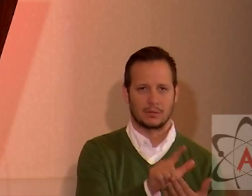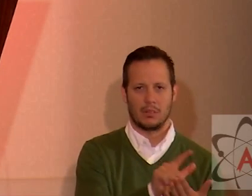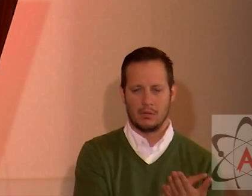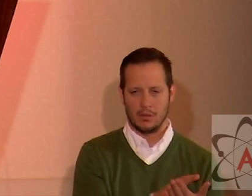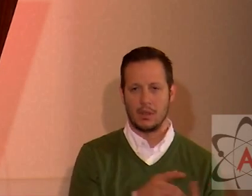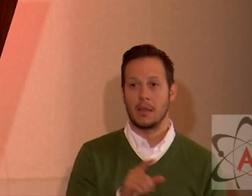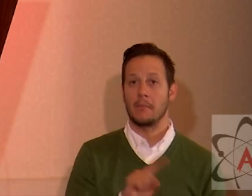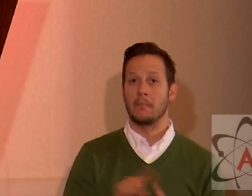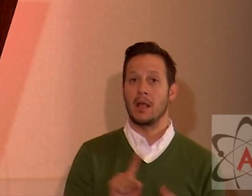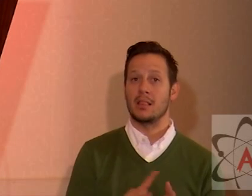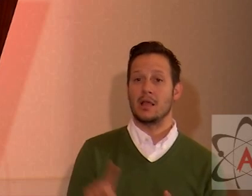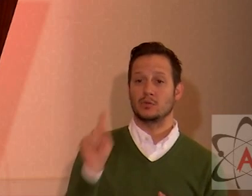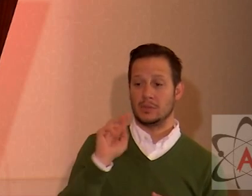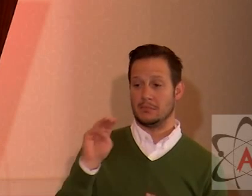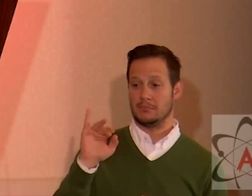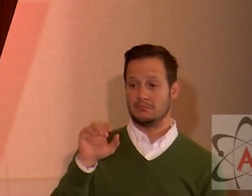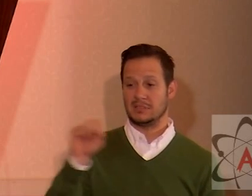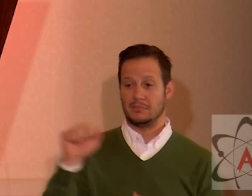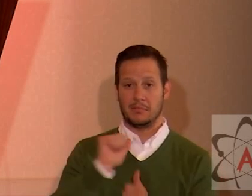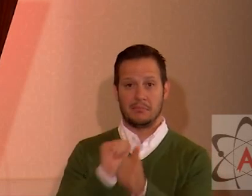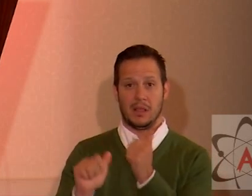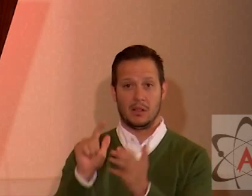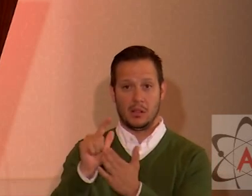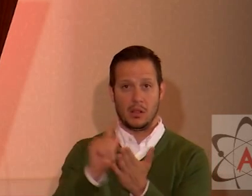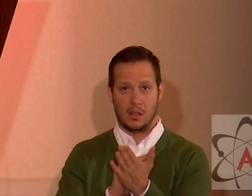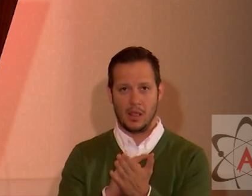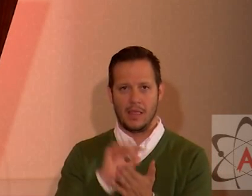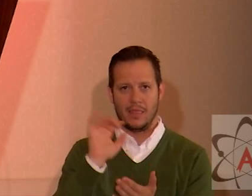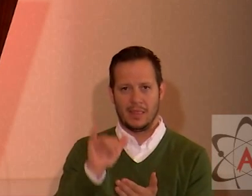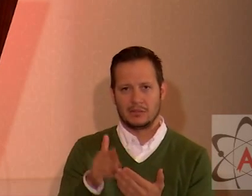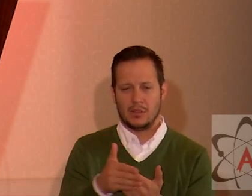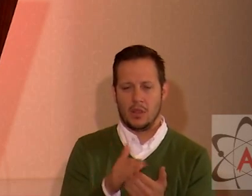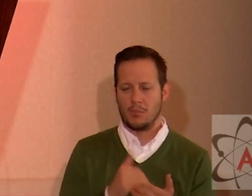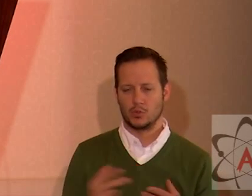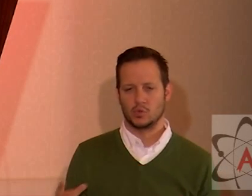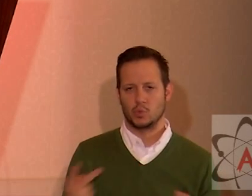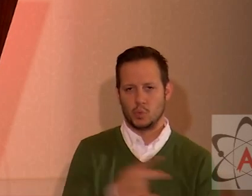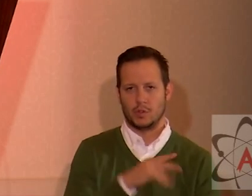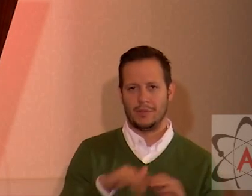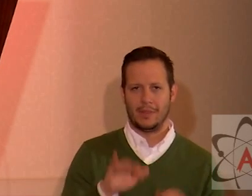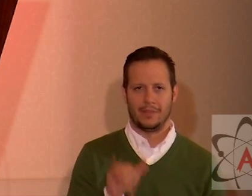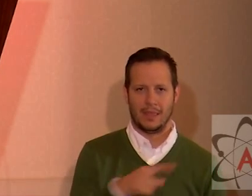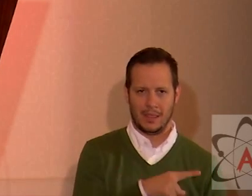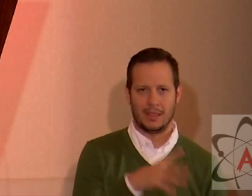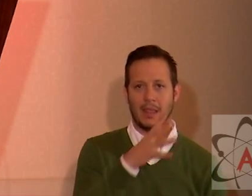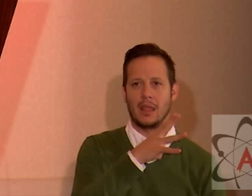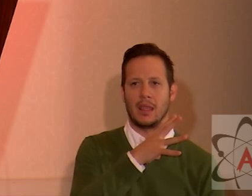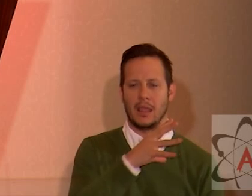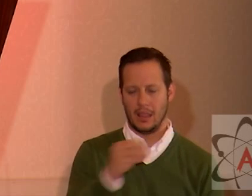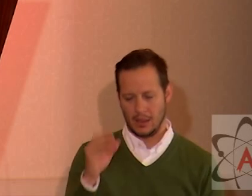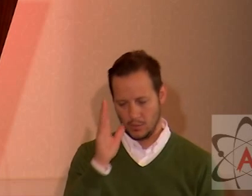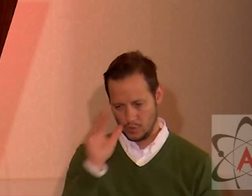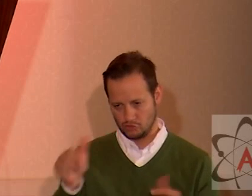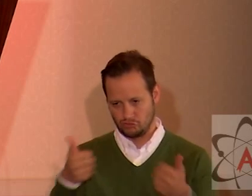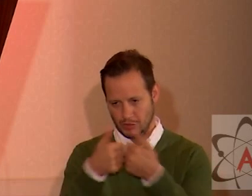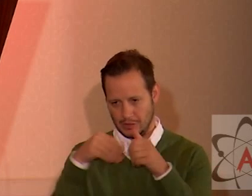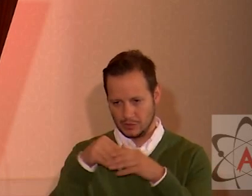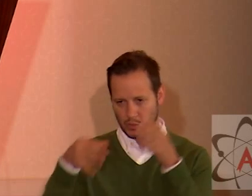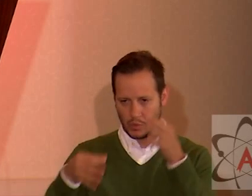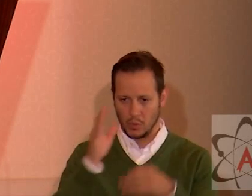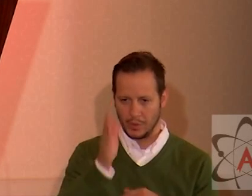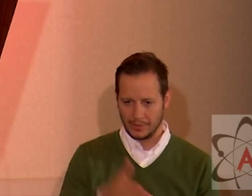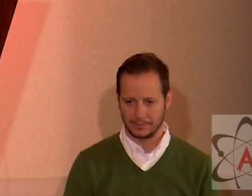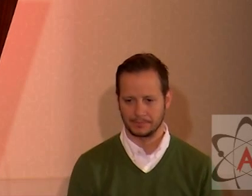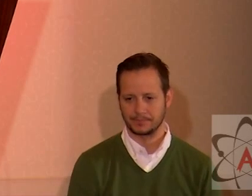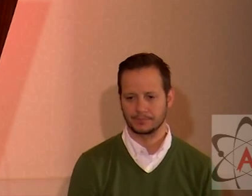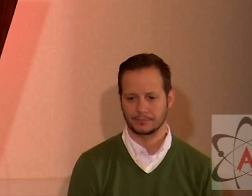last week, though, Mississippi passed a law that's almost as bad, and it will be challenged. We've